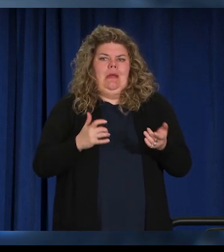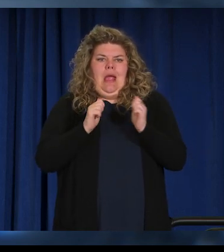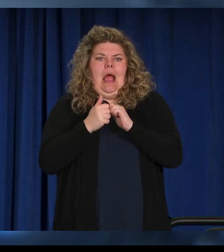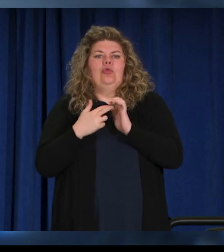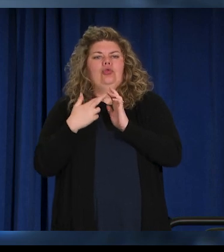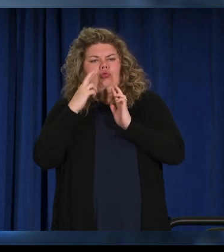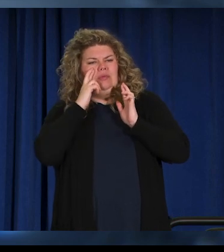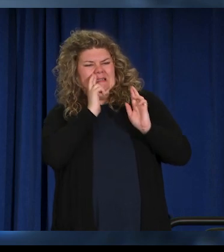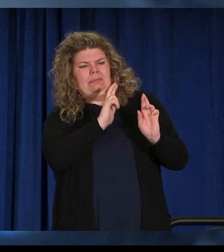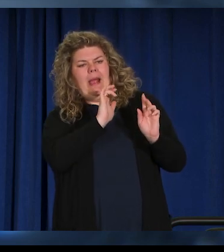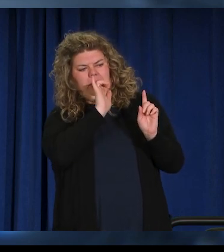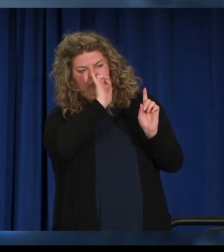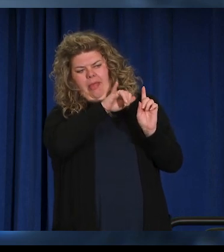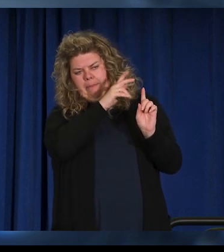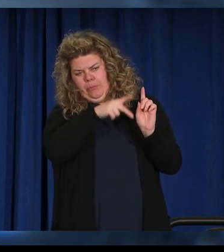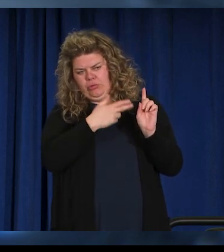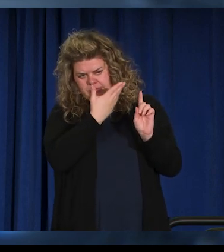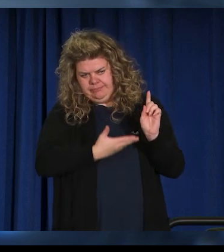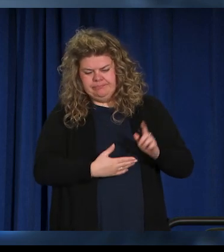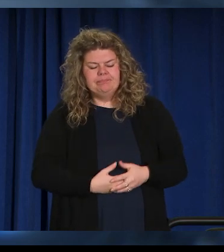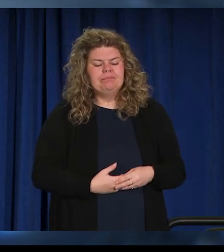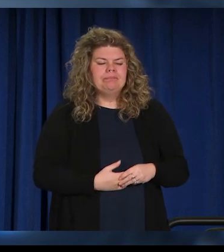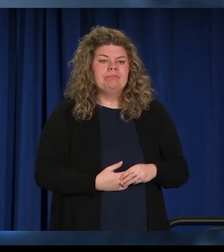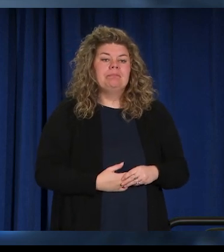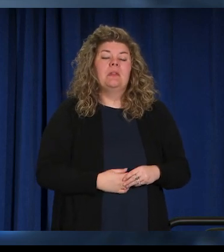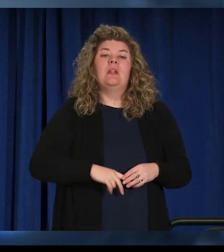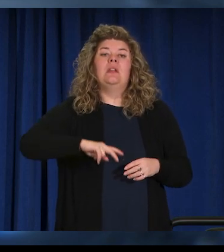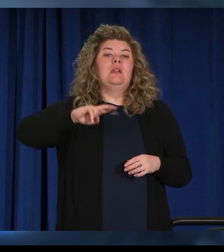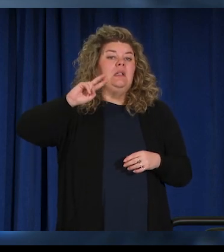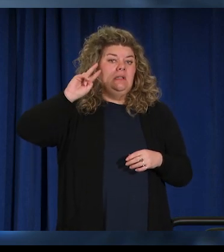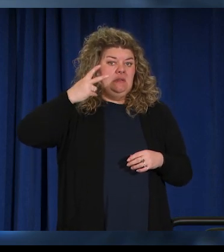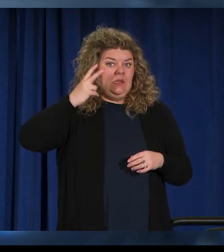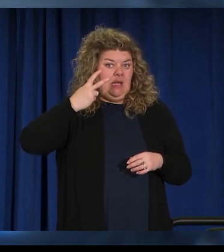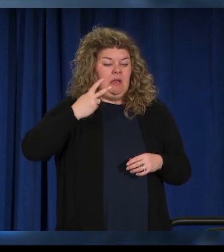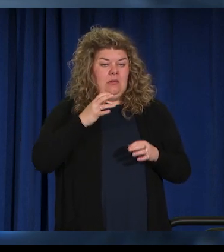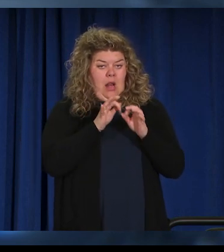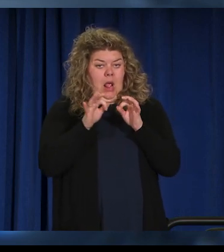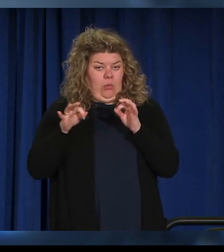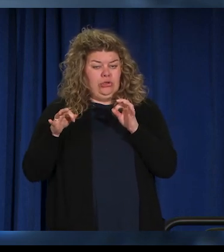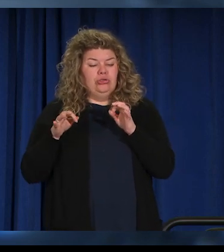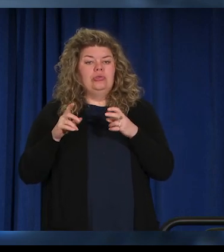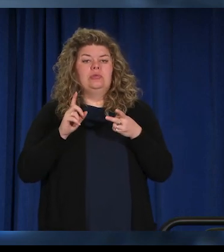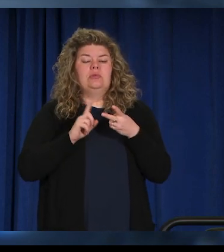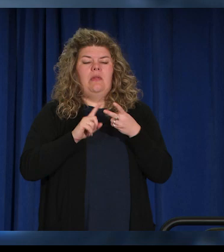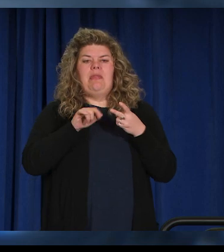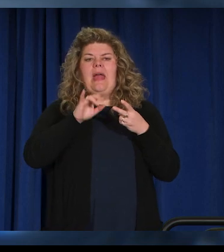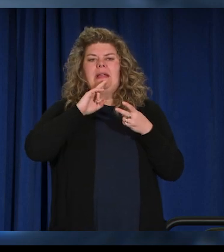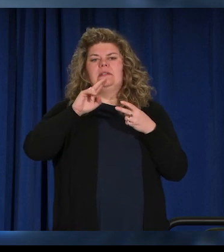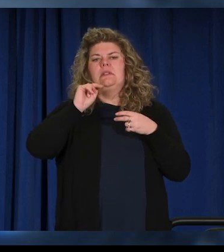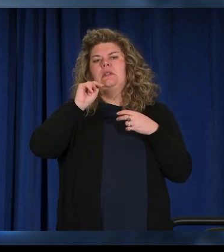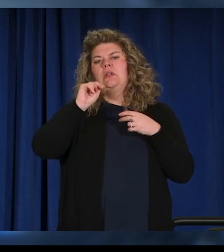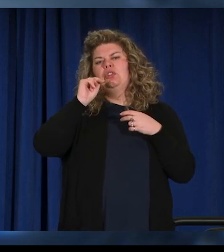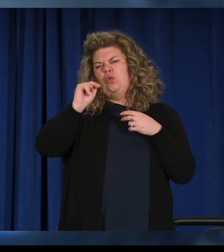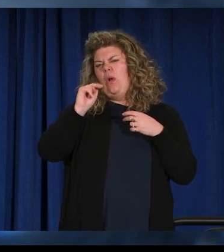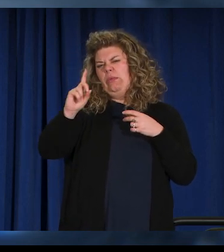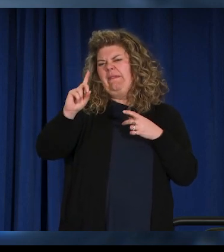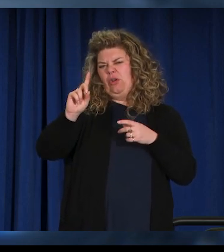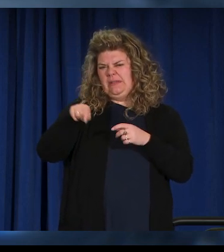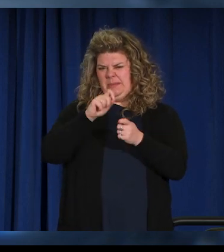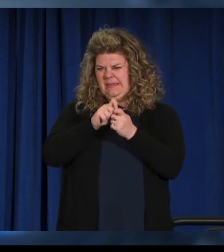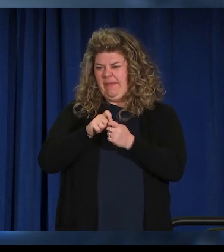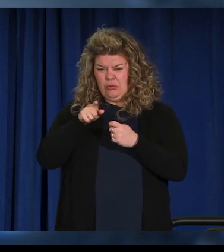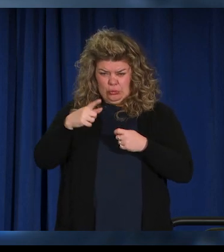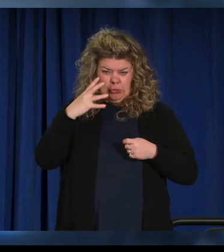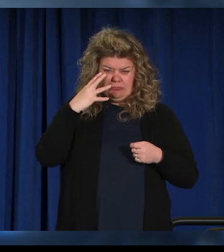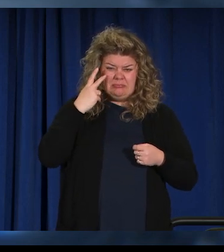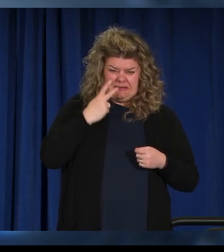demonstrate respect for that person. The second pieces of language that we'll be using are neurodiversity specific. So you've already encountered